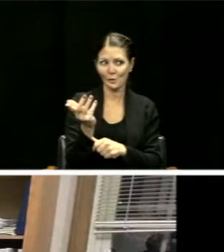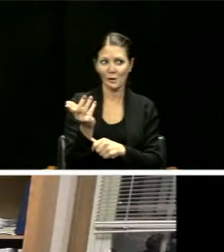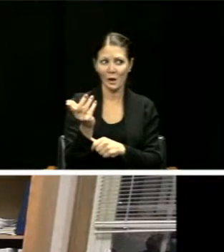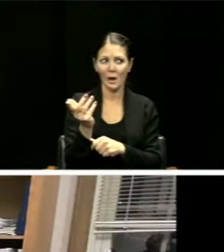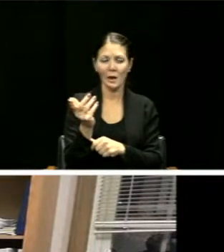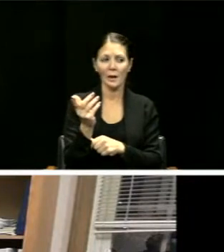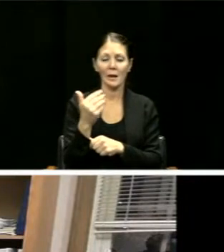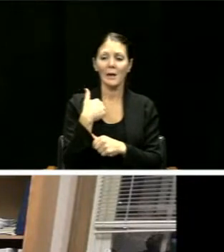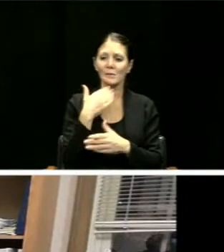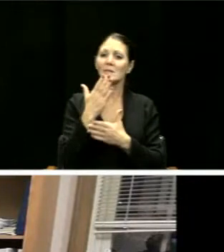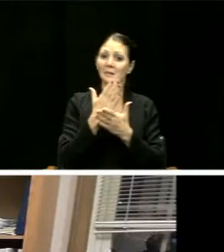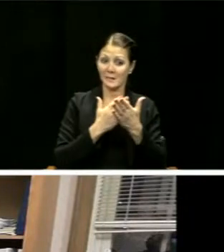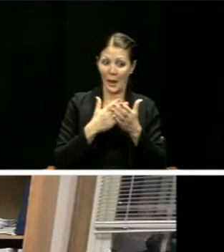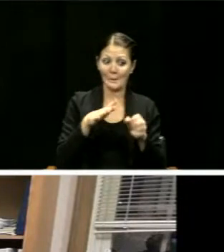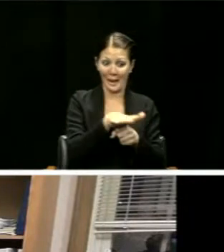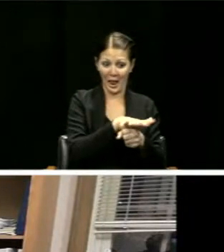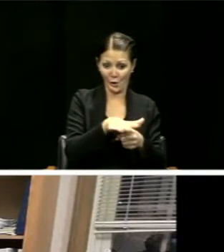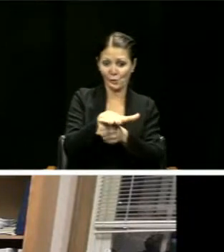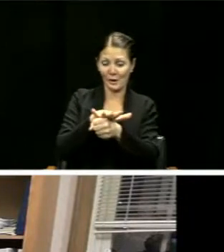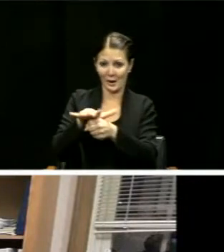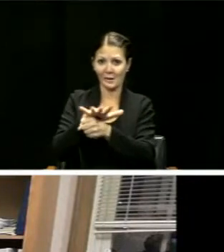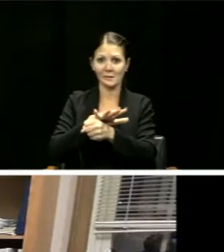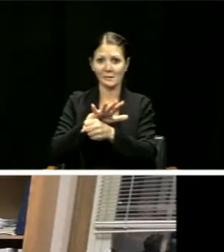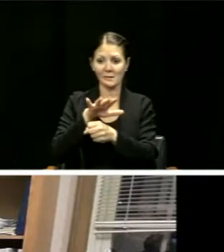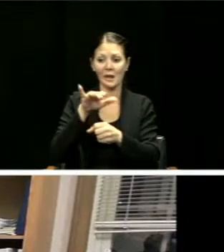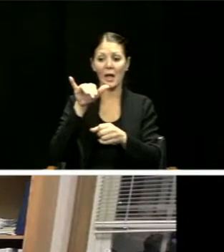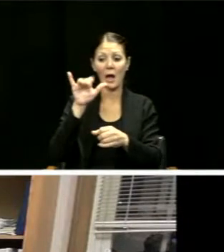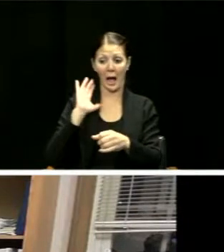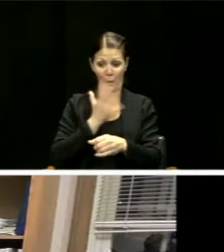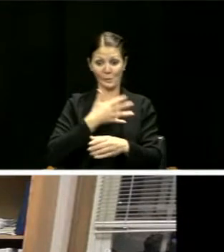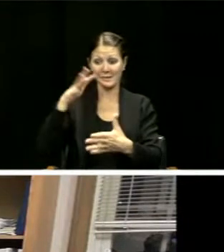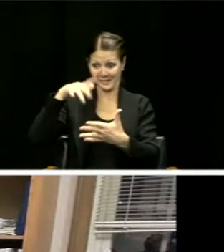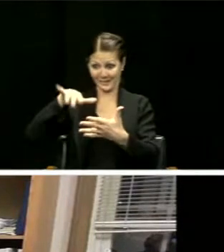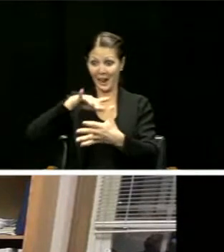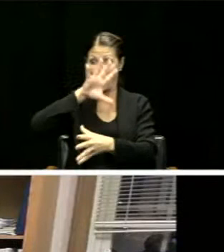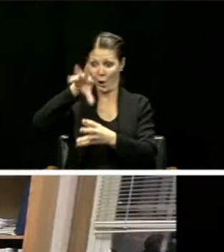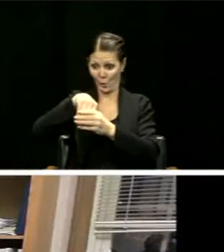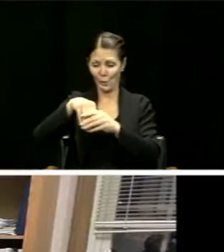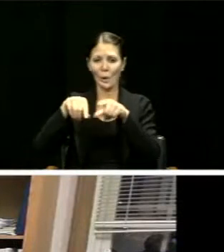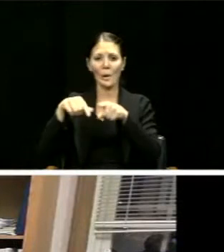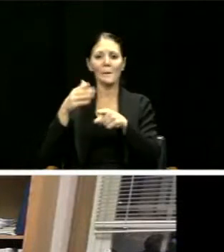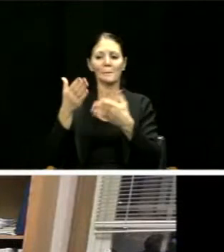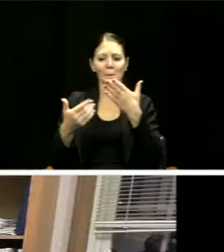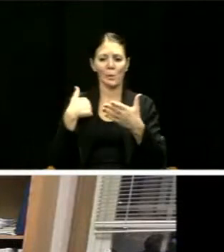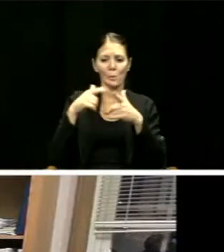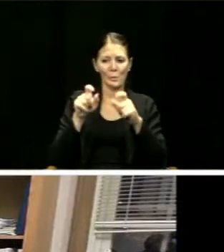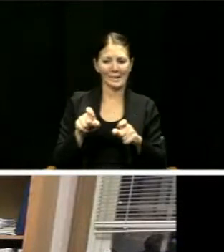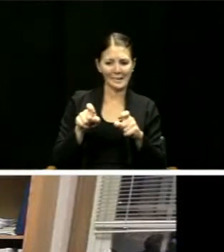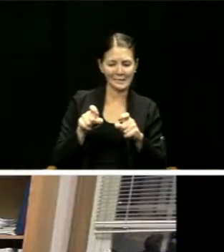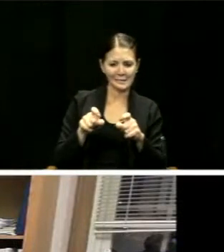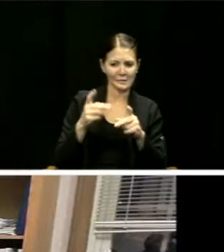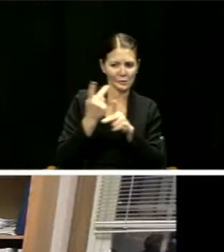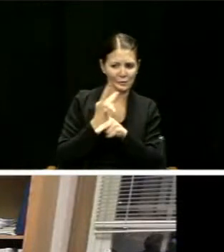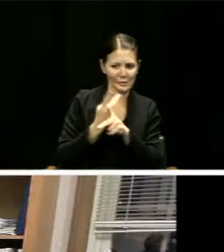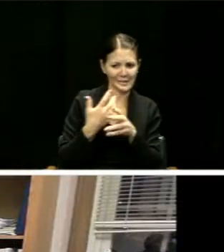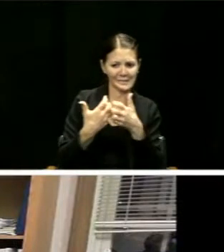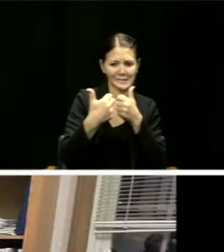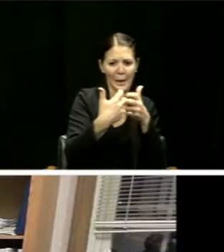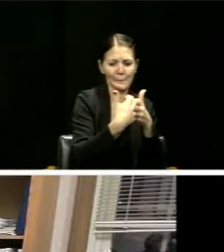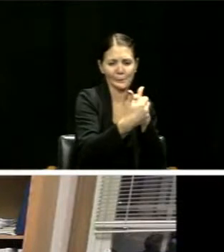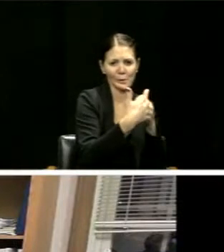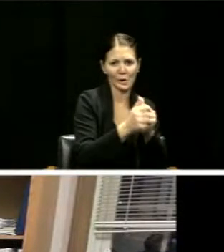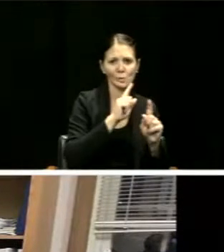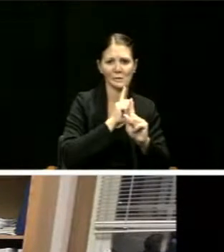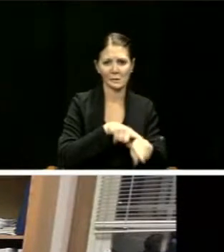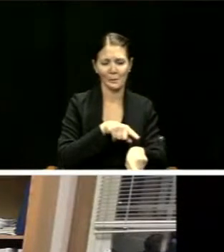there are areas within the drainage studies where we may try to address them separately.